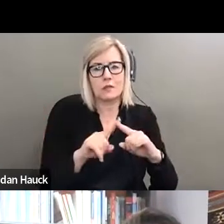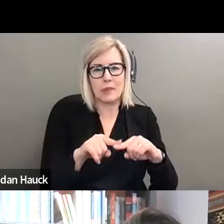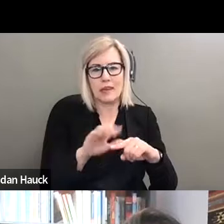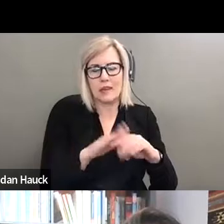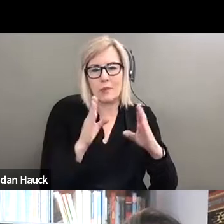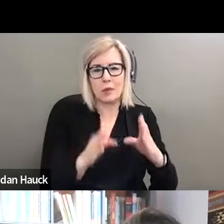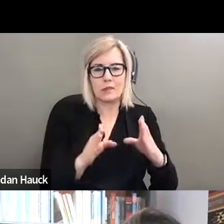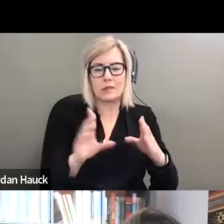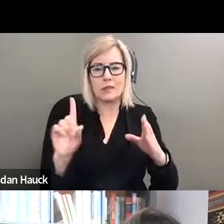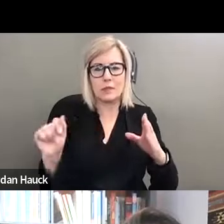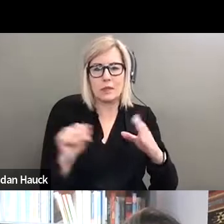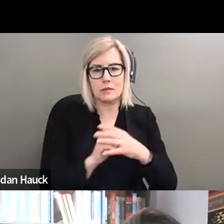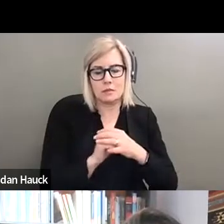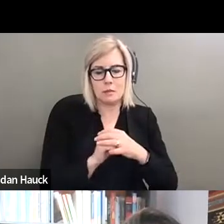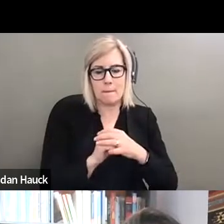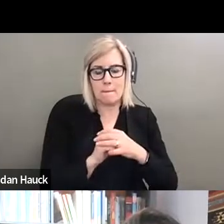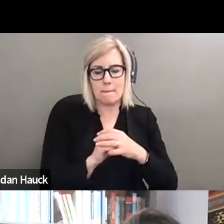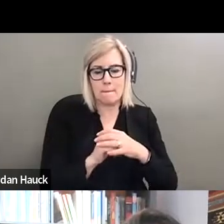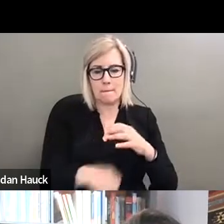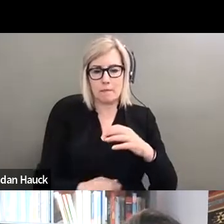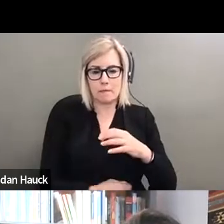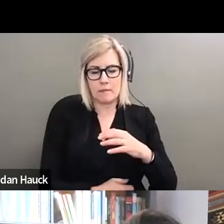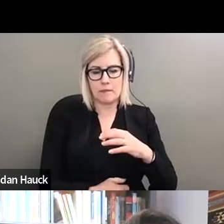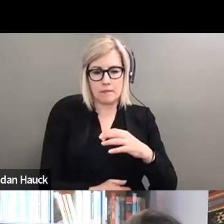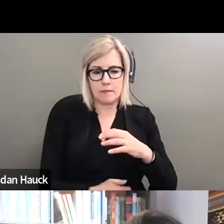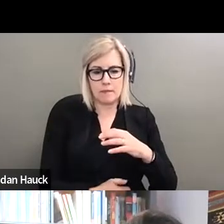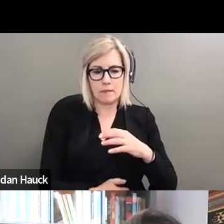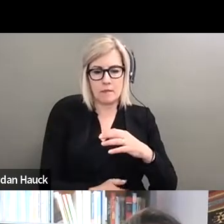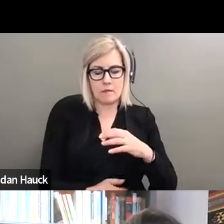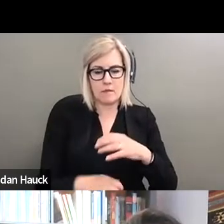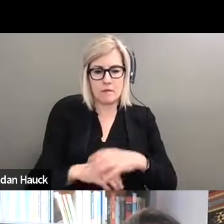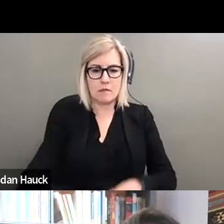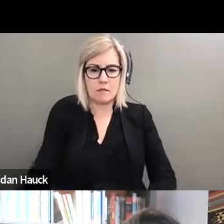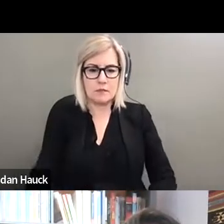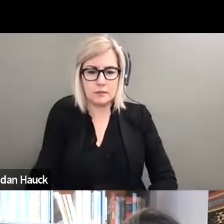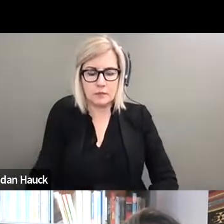person's disability. But I'm just thinking